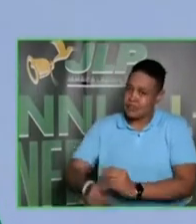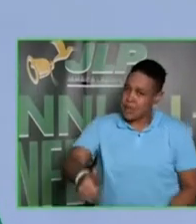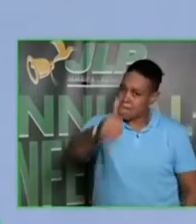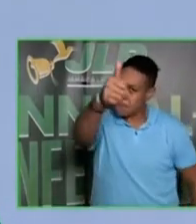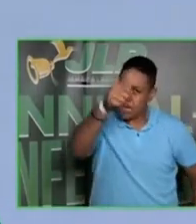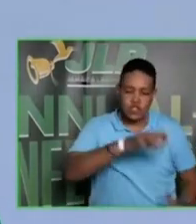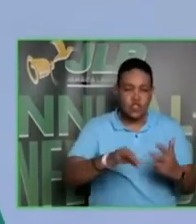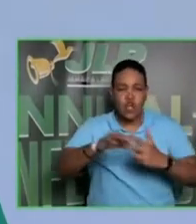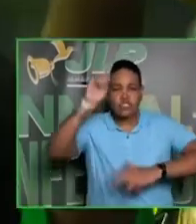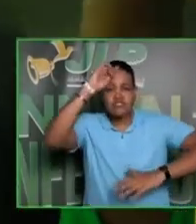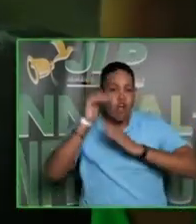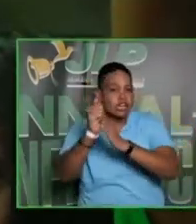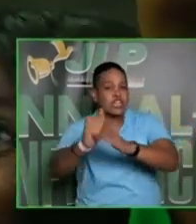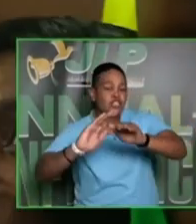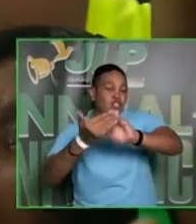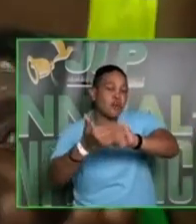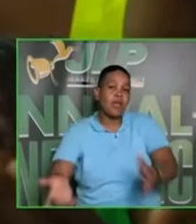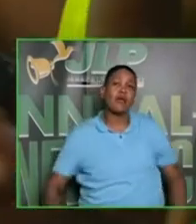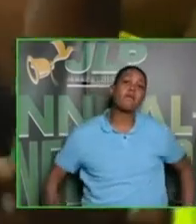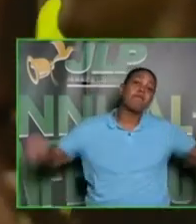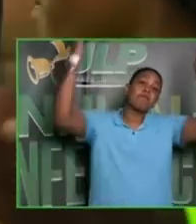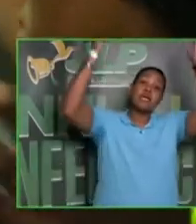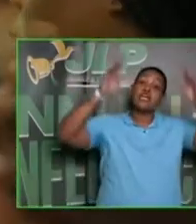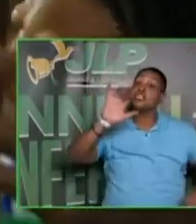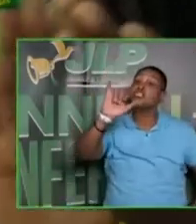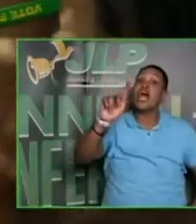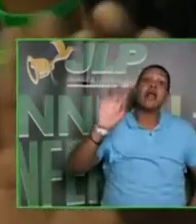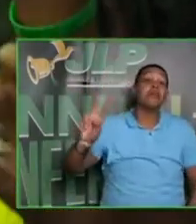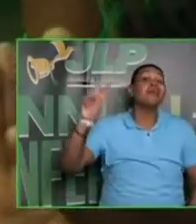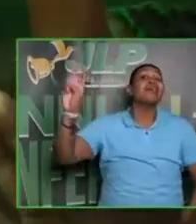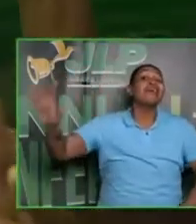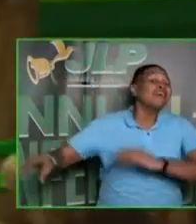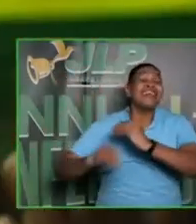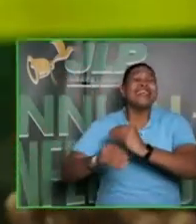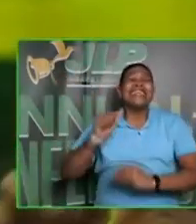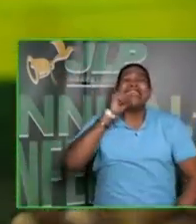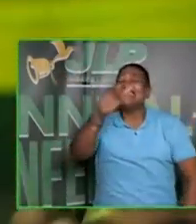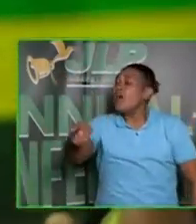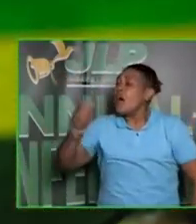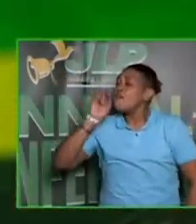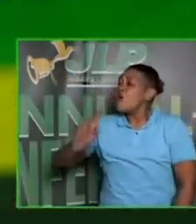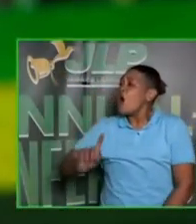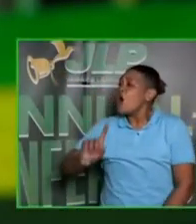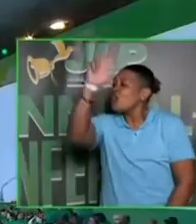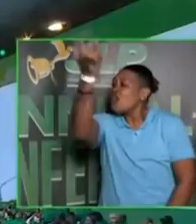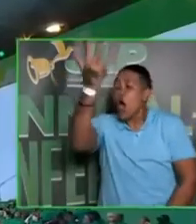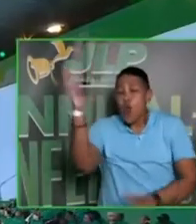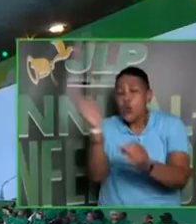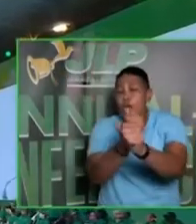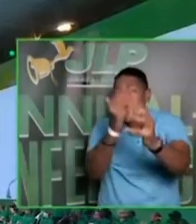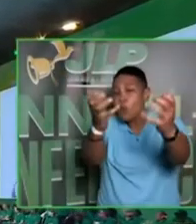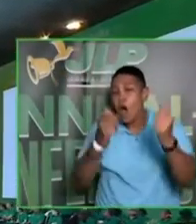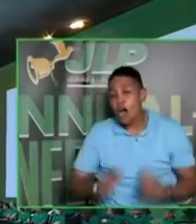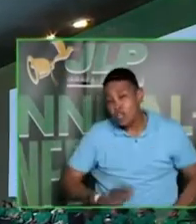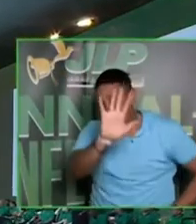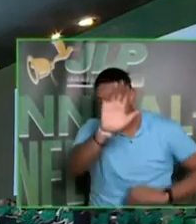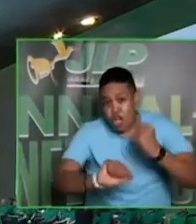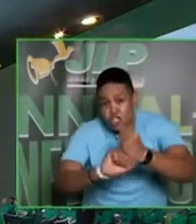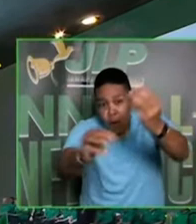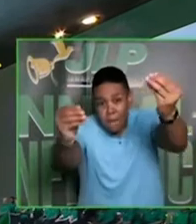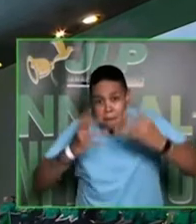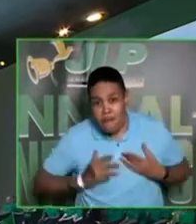for leading Jamaica. The Jamaica Labour Party is ready for the third term, and with your support and